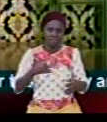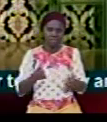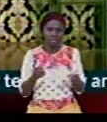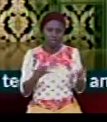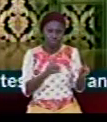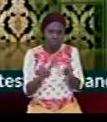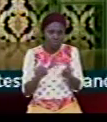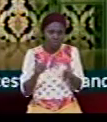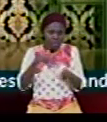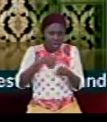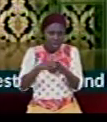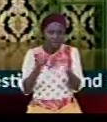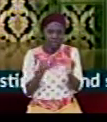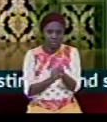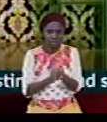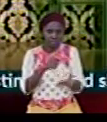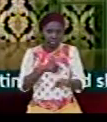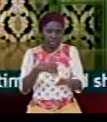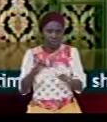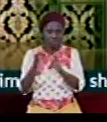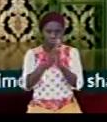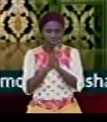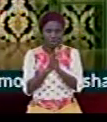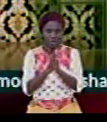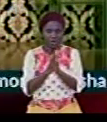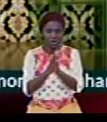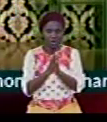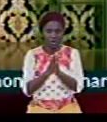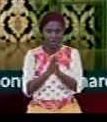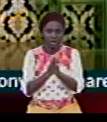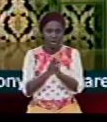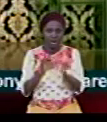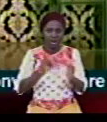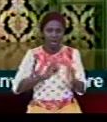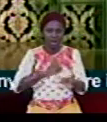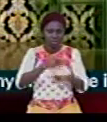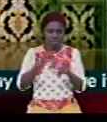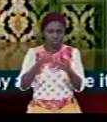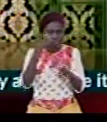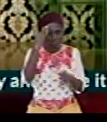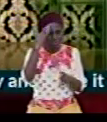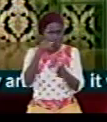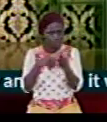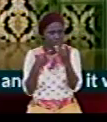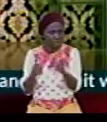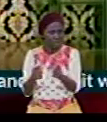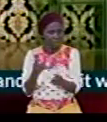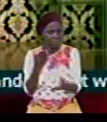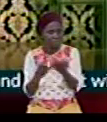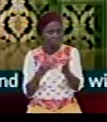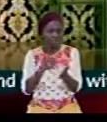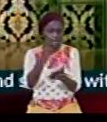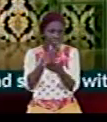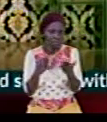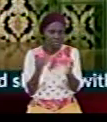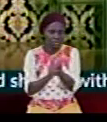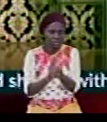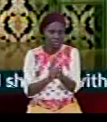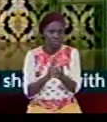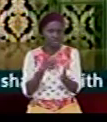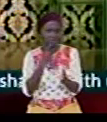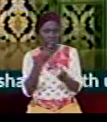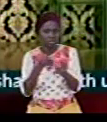I paused to know what was happening, whether it's something serious or not. But when I checked